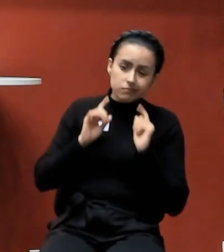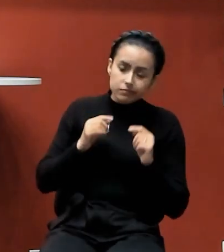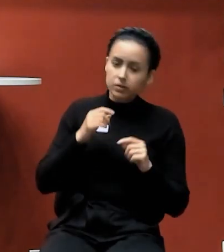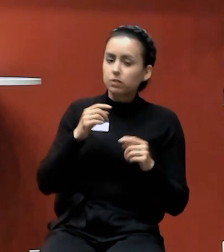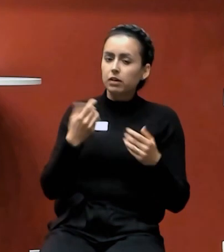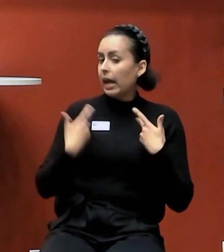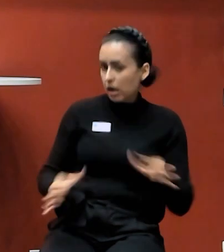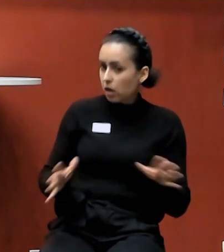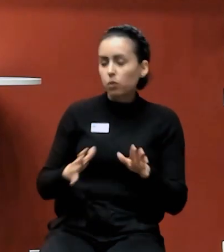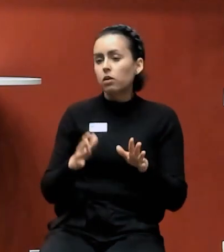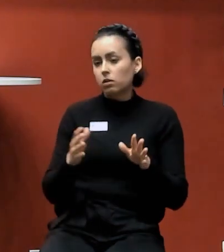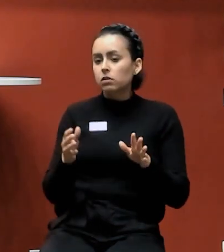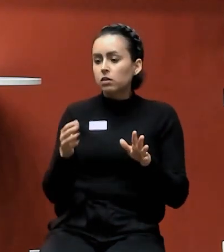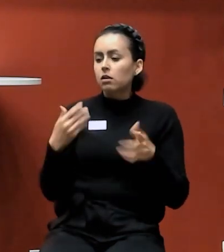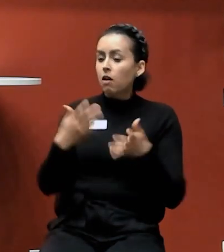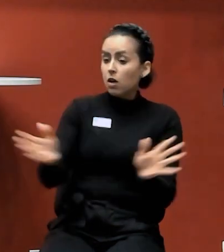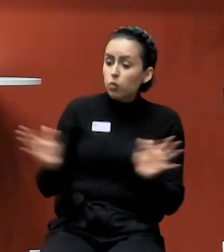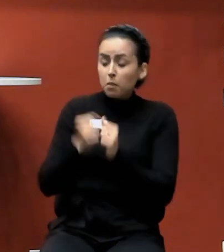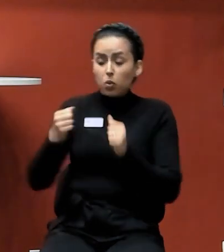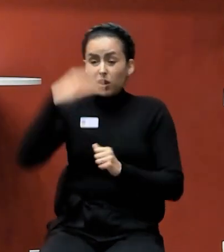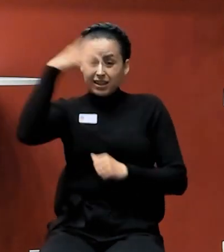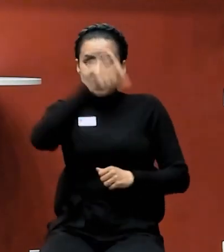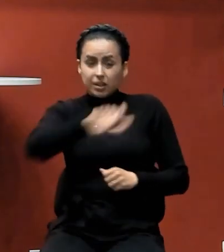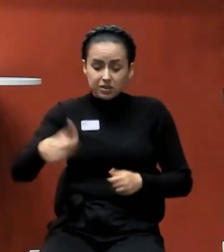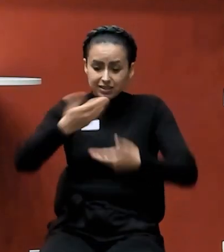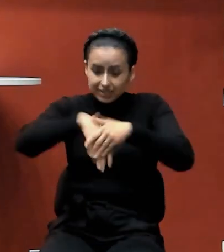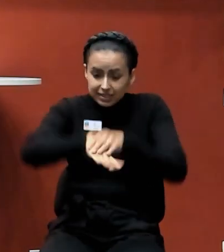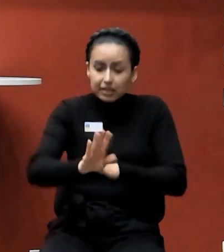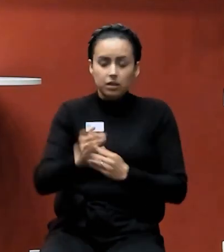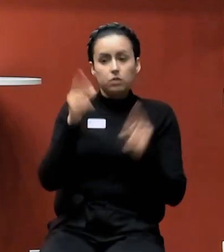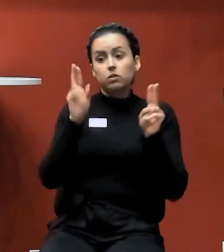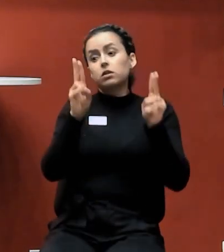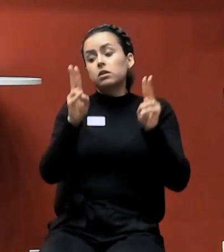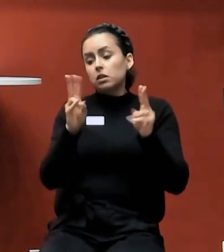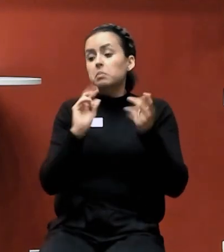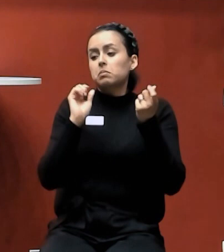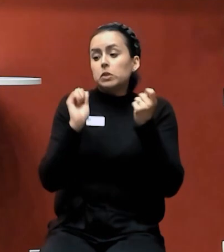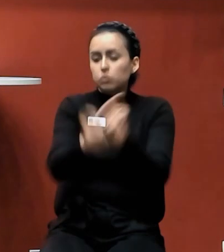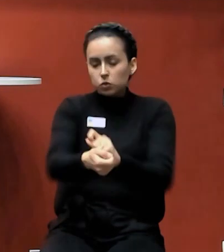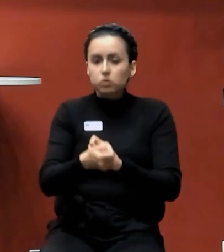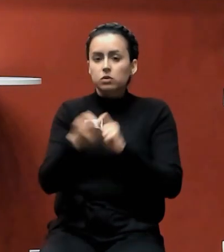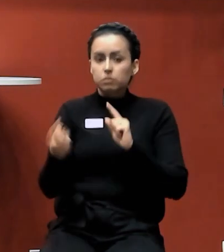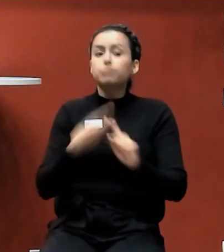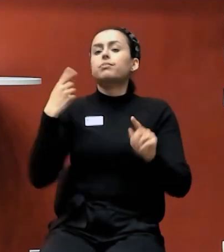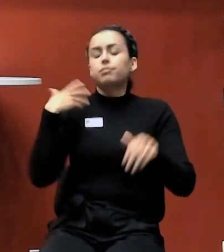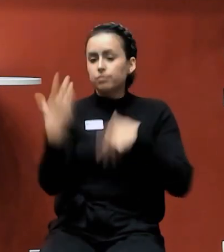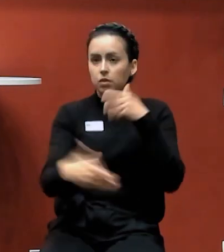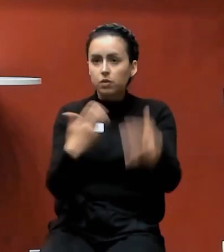individuals within institutions are the people who bring about change. And that's